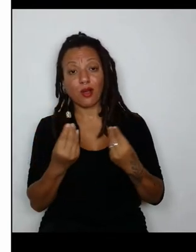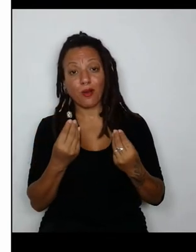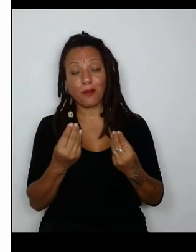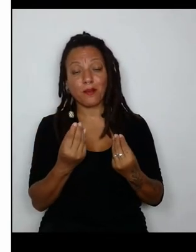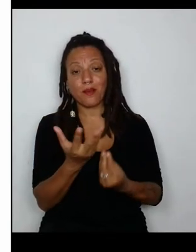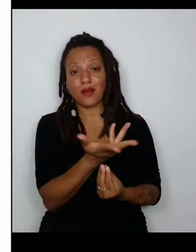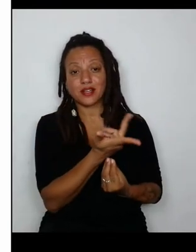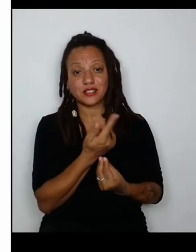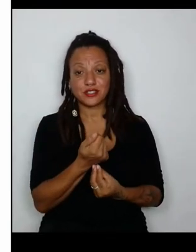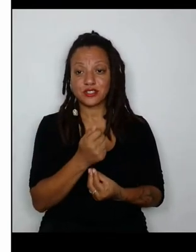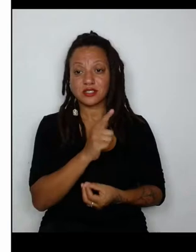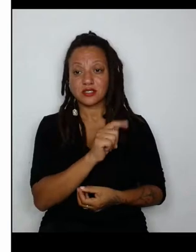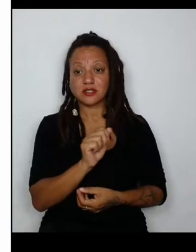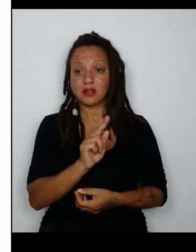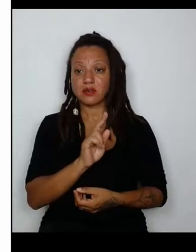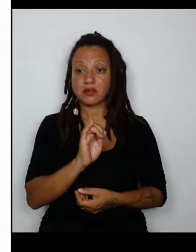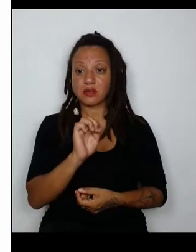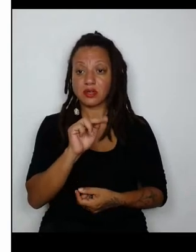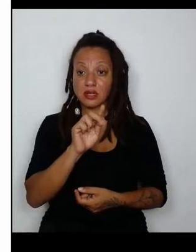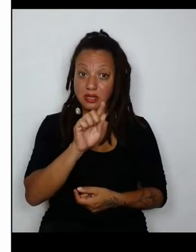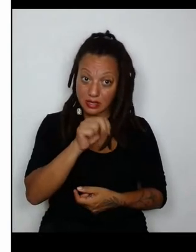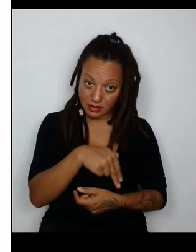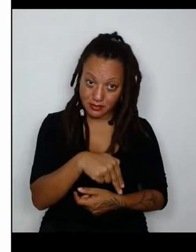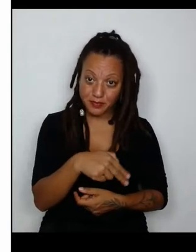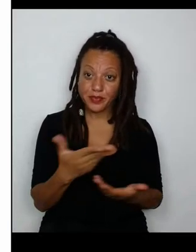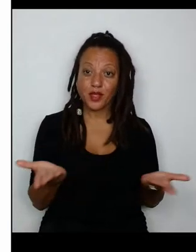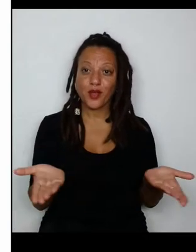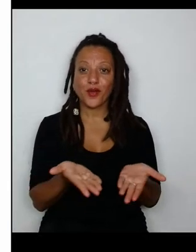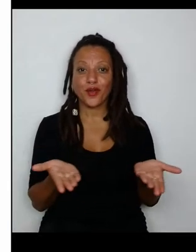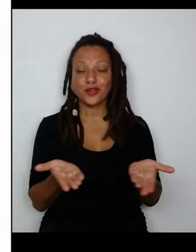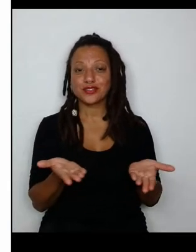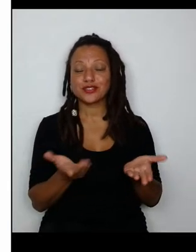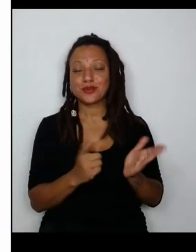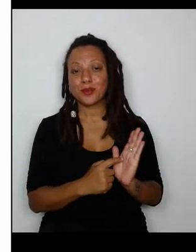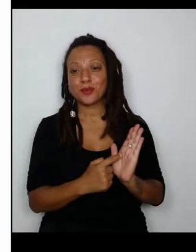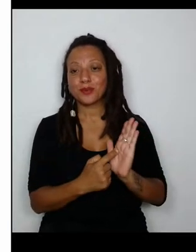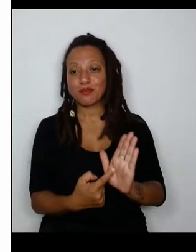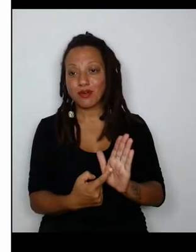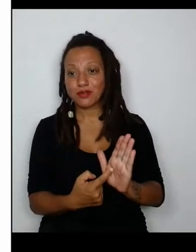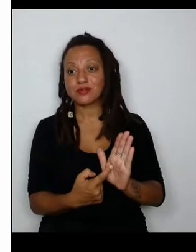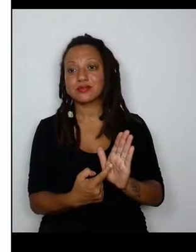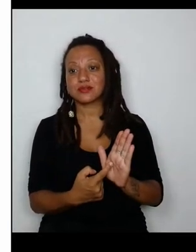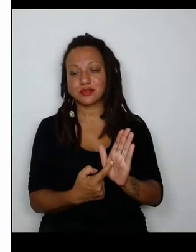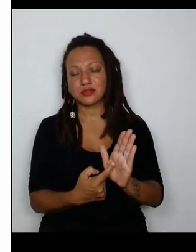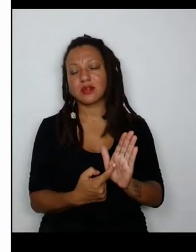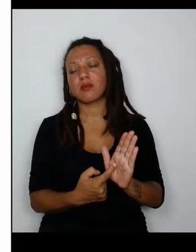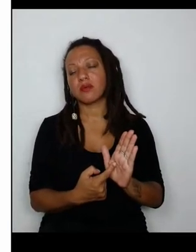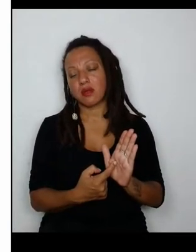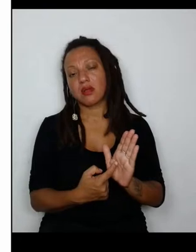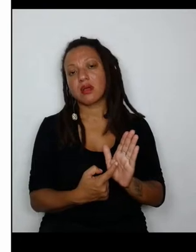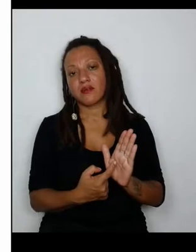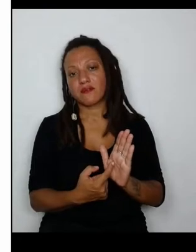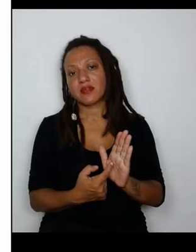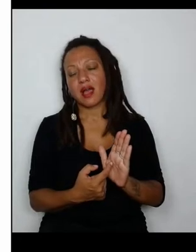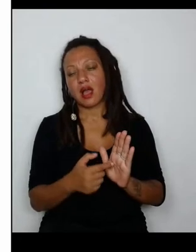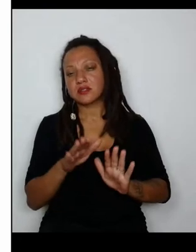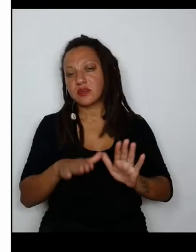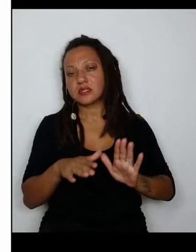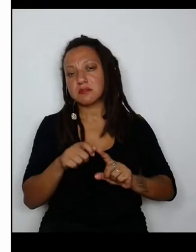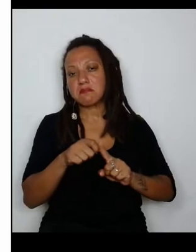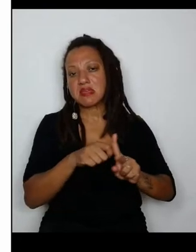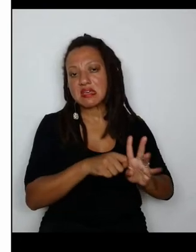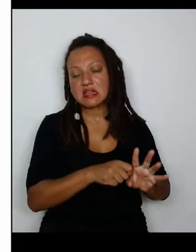many of whom have spent months if not years of our lives reading writing and thinking about gauguin dwell with the